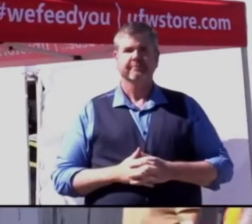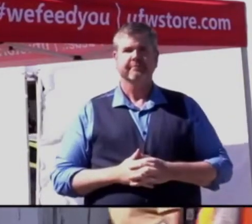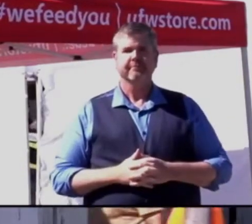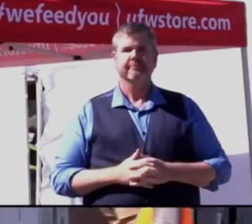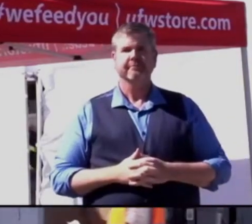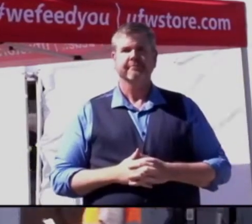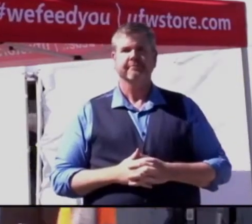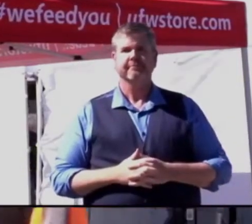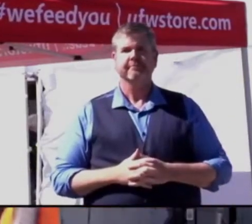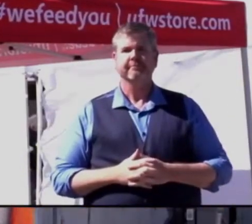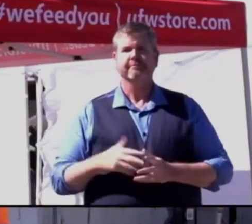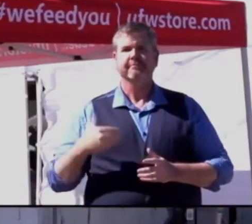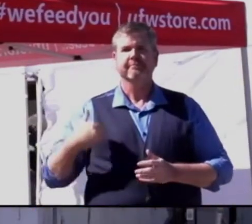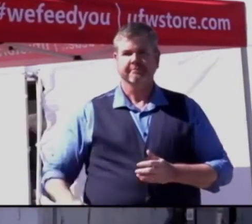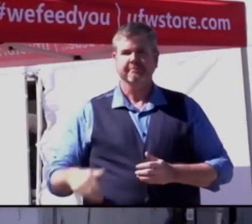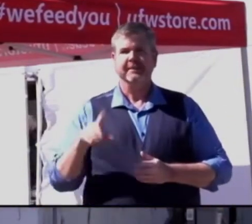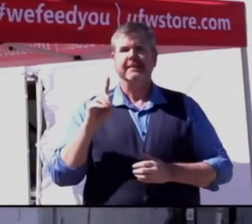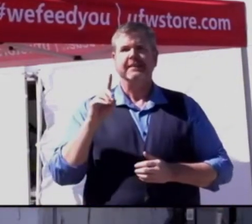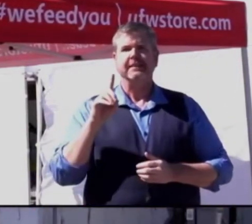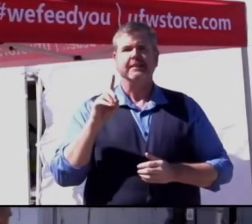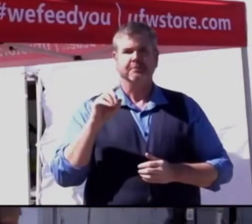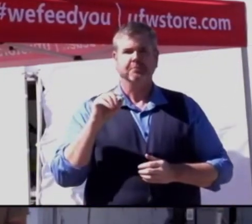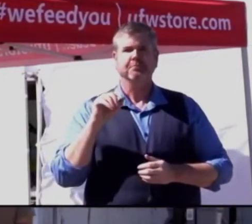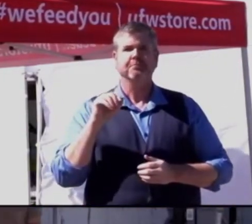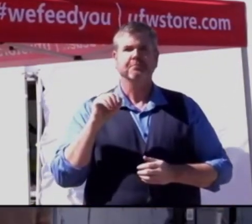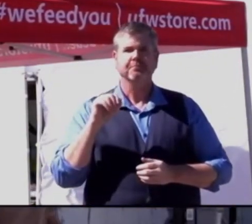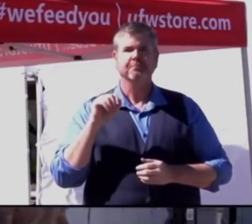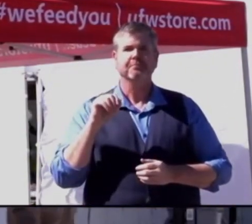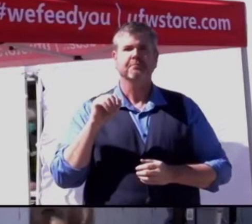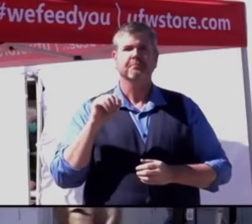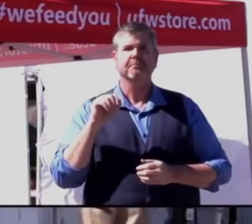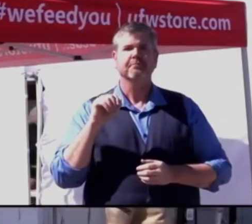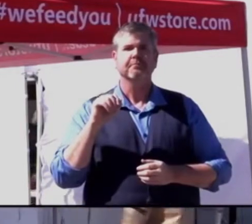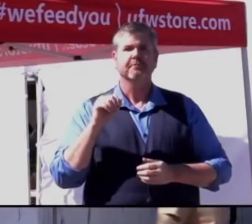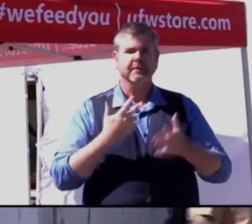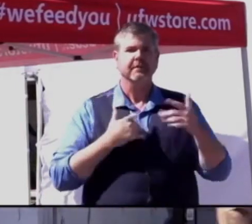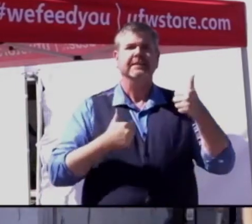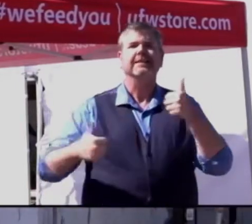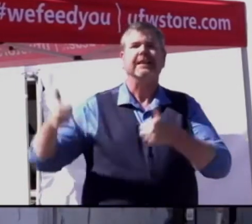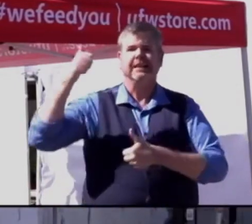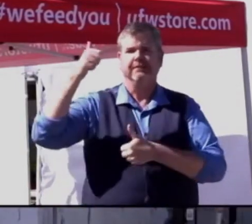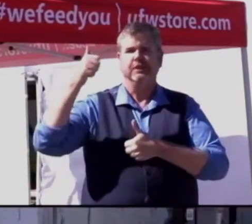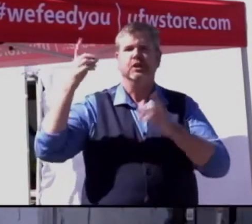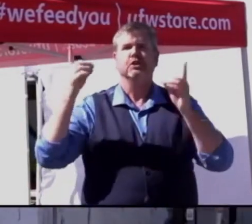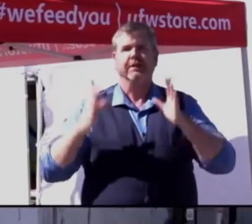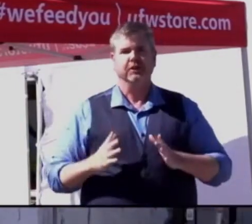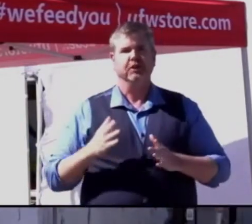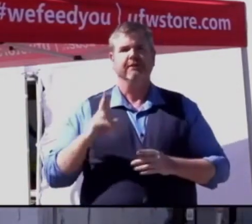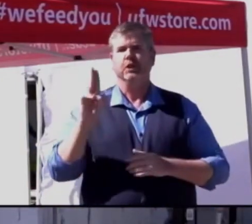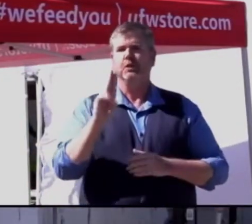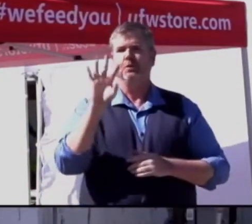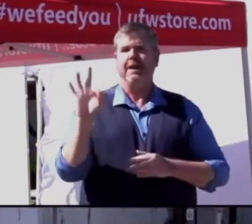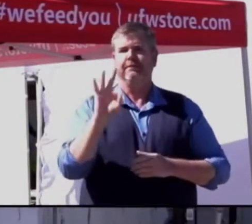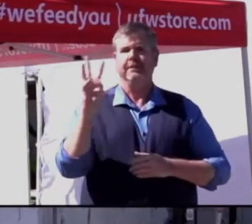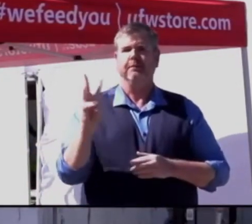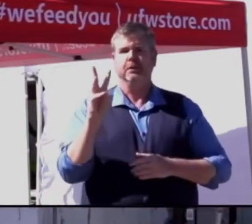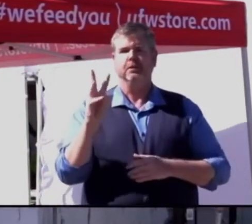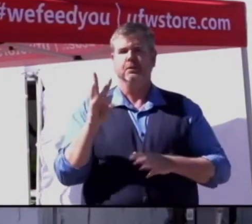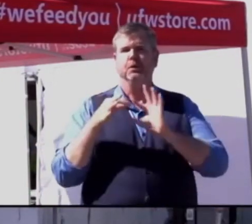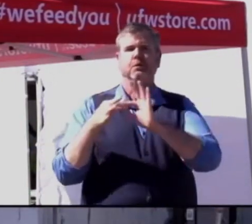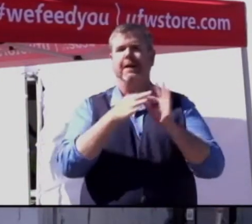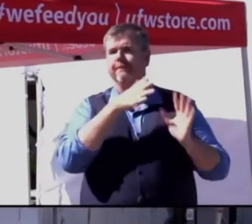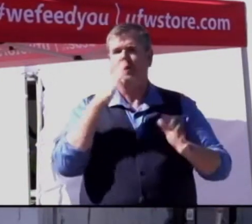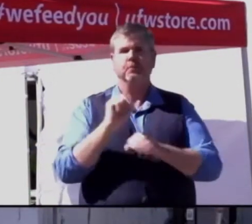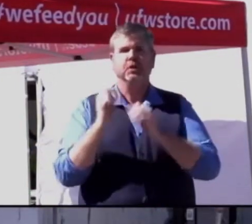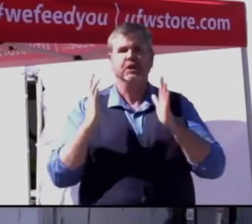Executive Director of the UFW Foundation, also a National Vice President of the United Farm Workers Union. And just want to